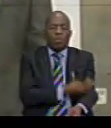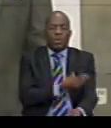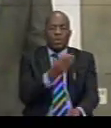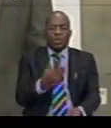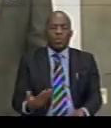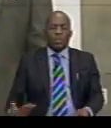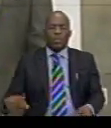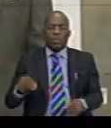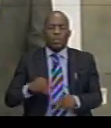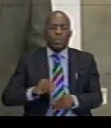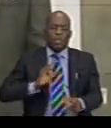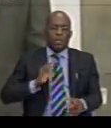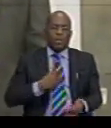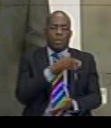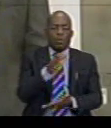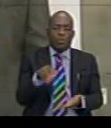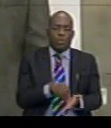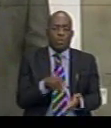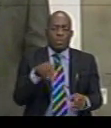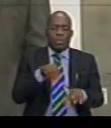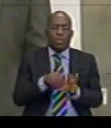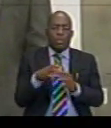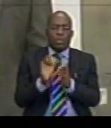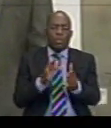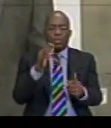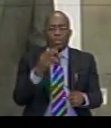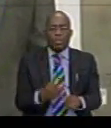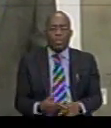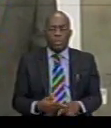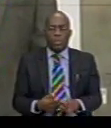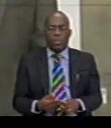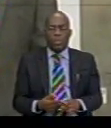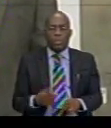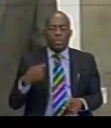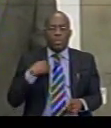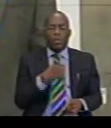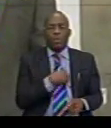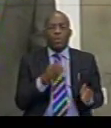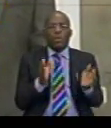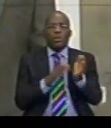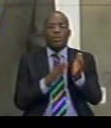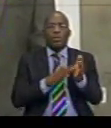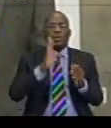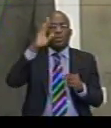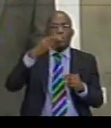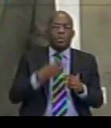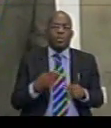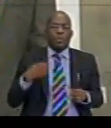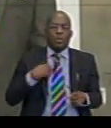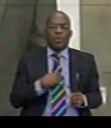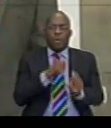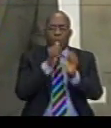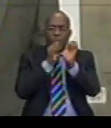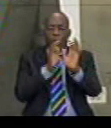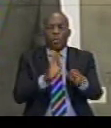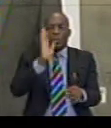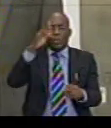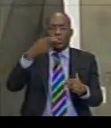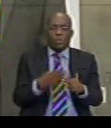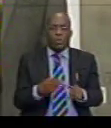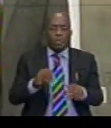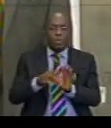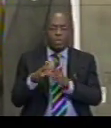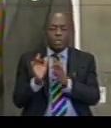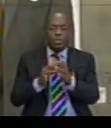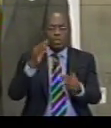in Jesus' name. We praise your name. We bless your name. In